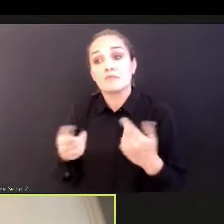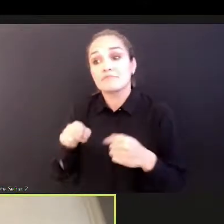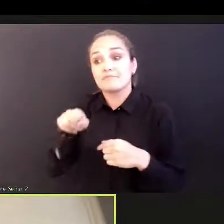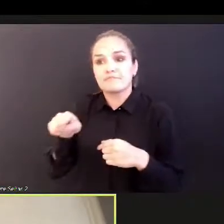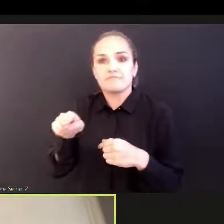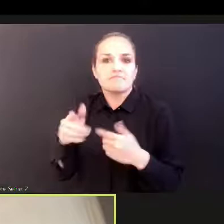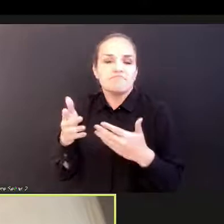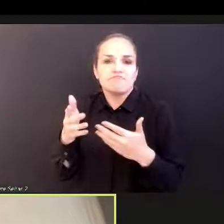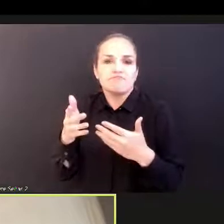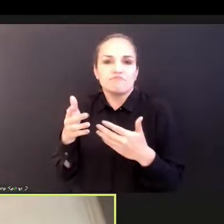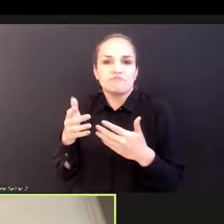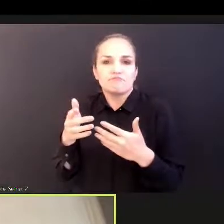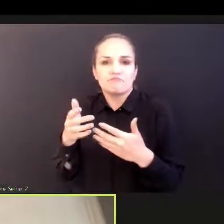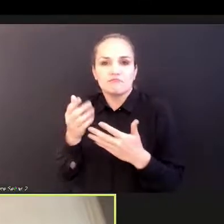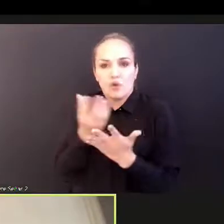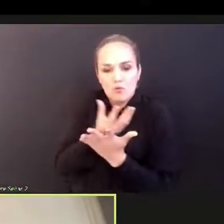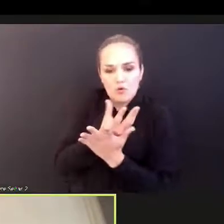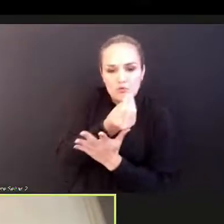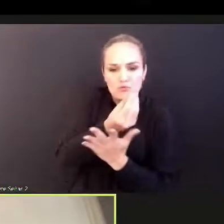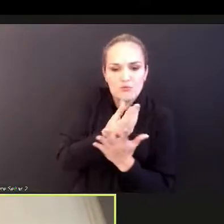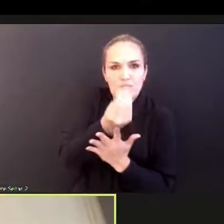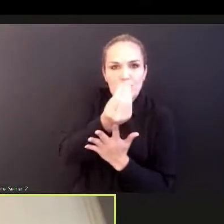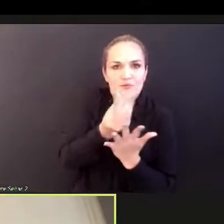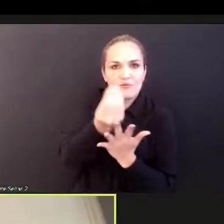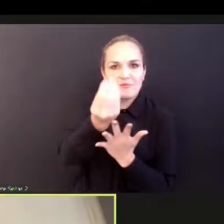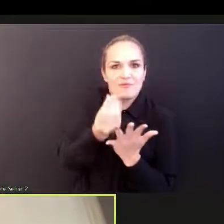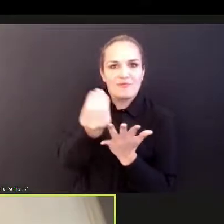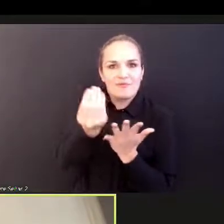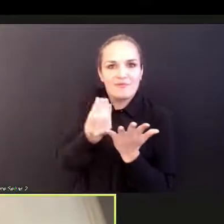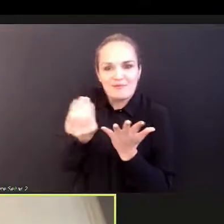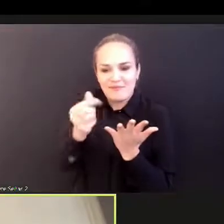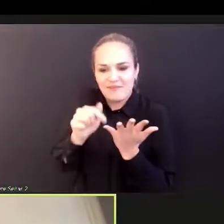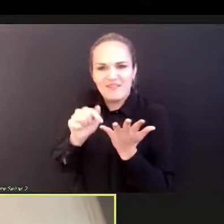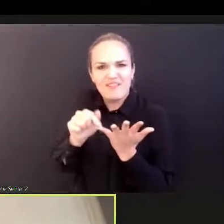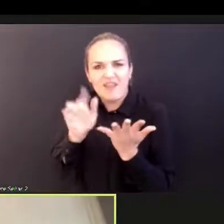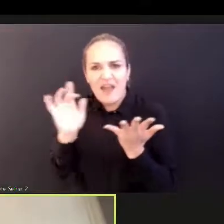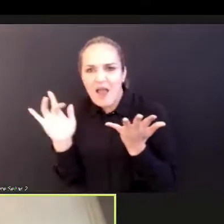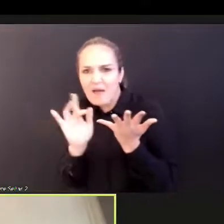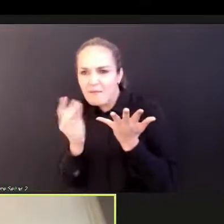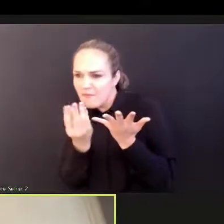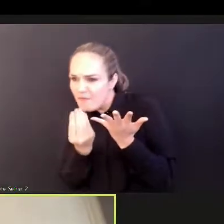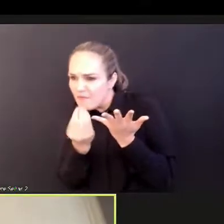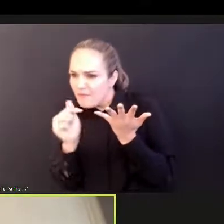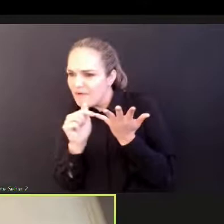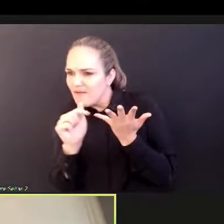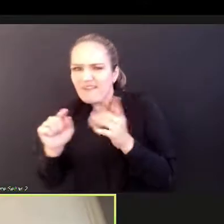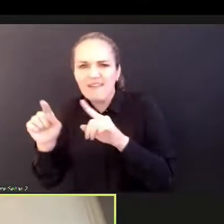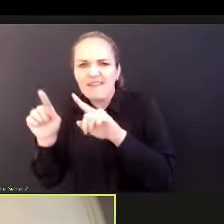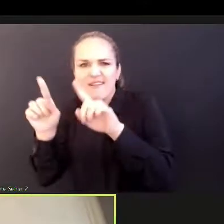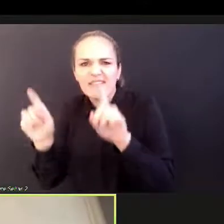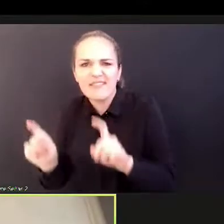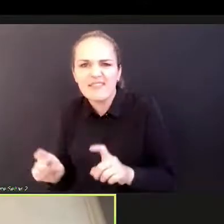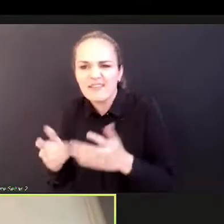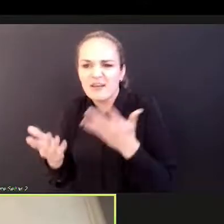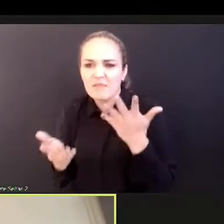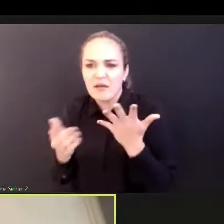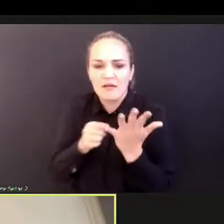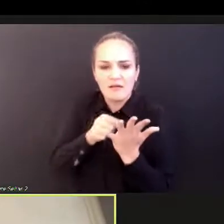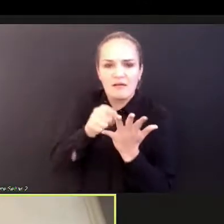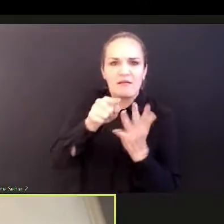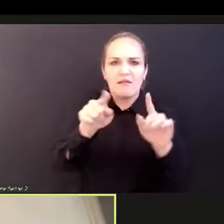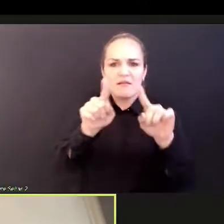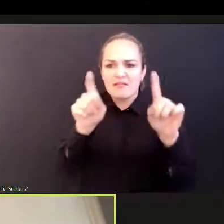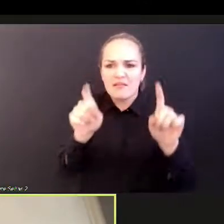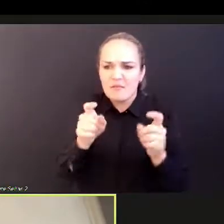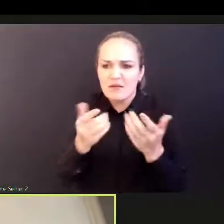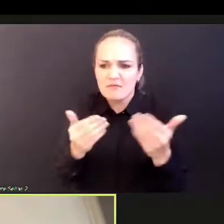committing to, the trade negotiations, the sectors, the subsectors, policy, the applicable regulation. So the